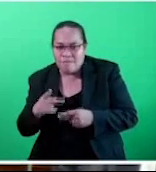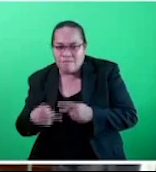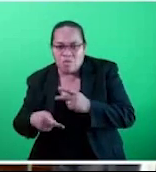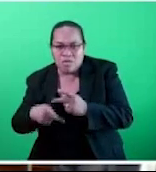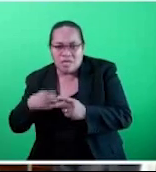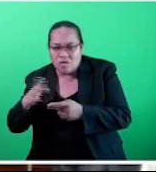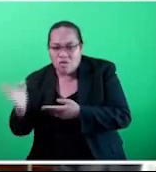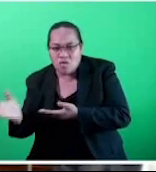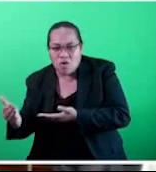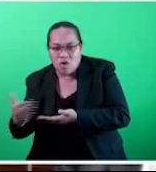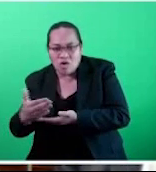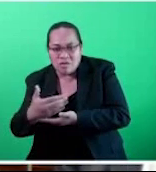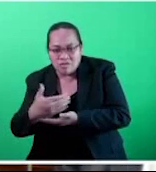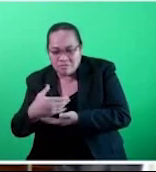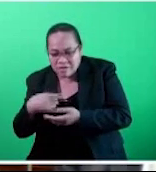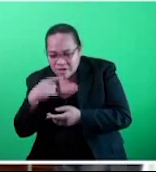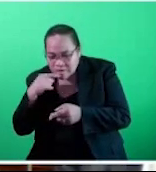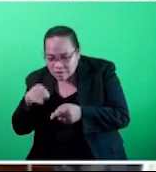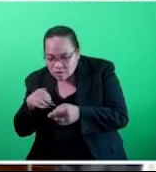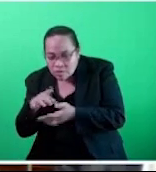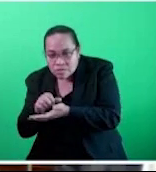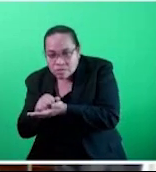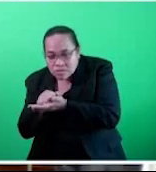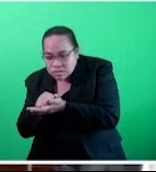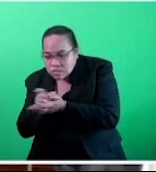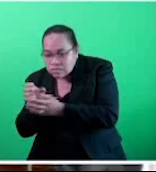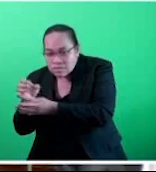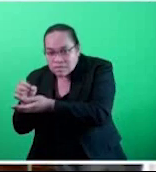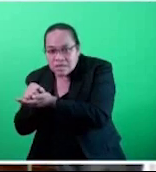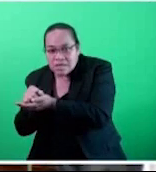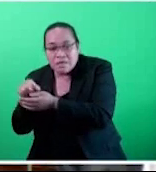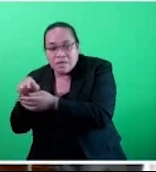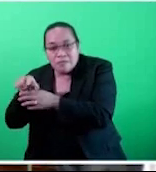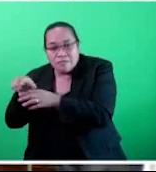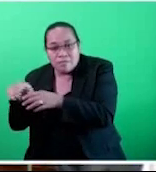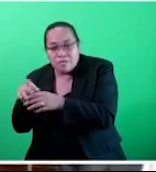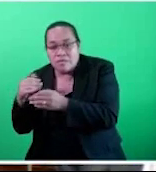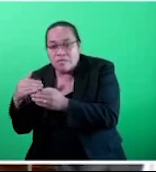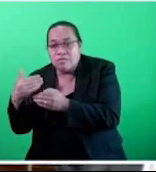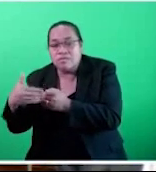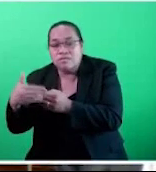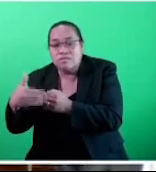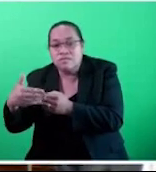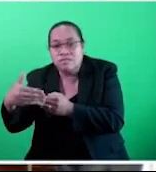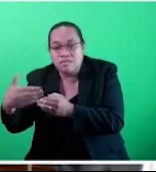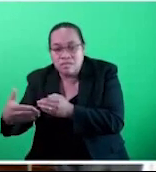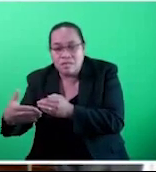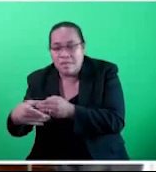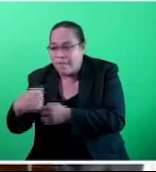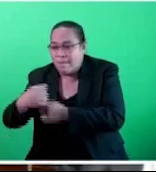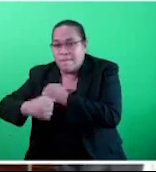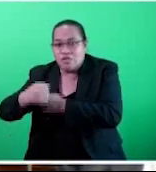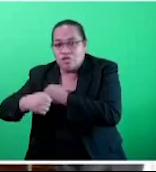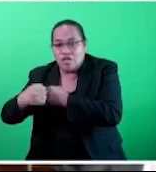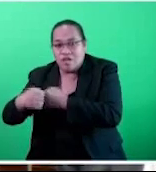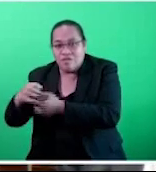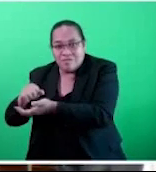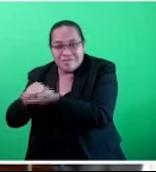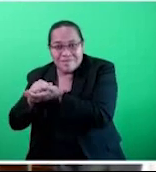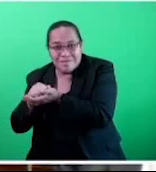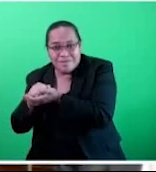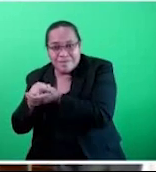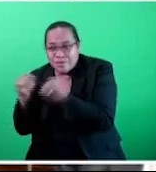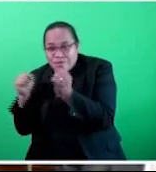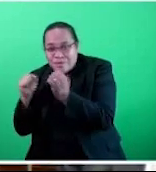collecting, inoculating, and incubating specimens in special media over a period of time. The incubator machine and the blood culture machine